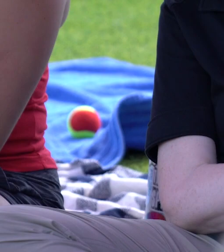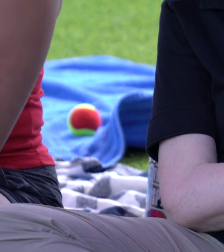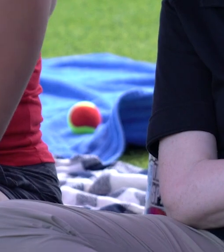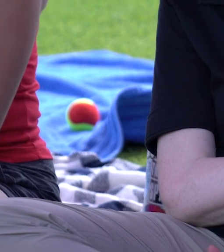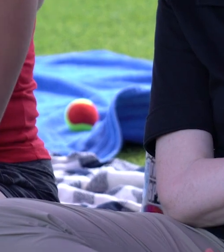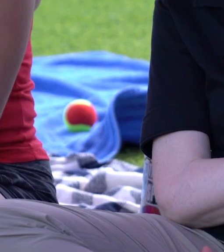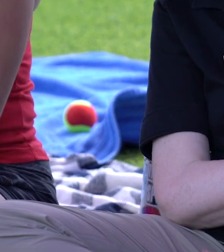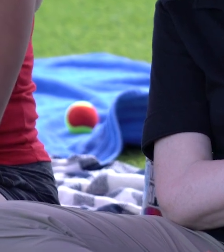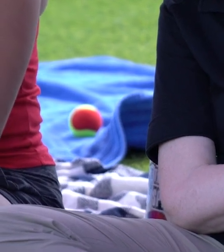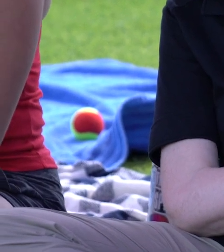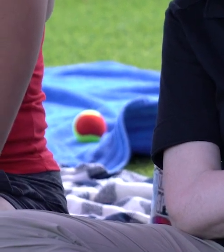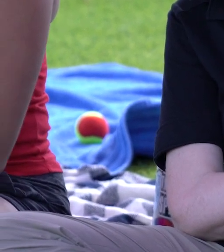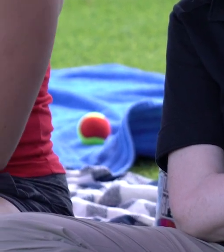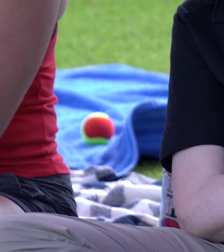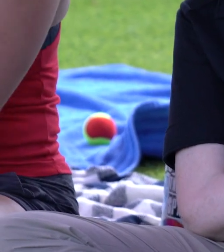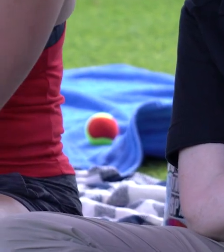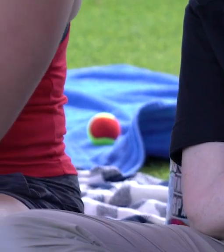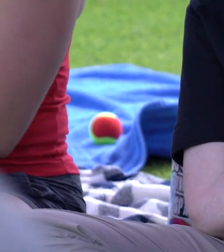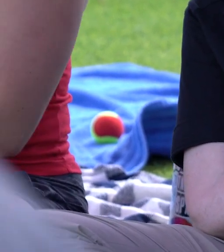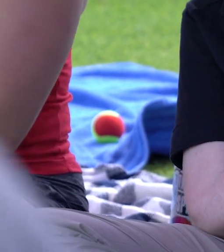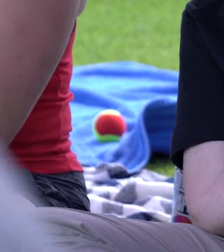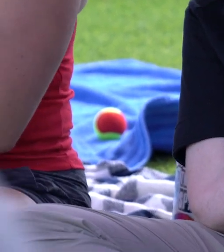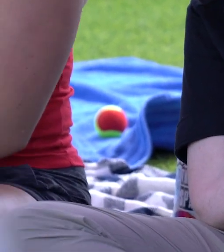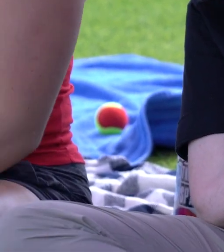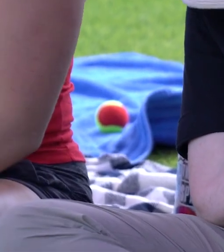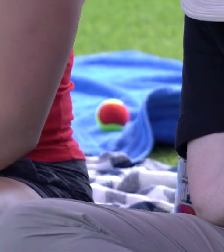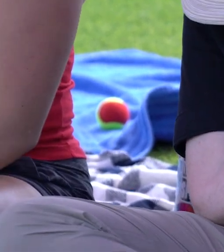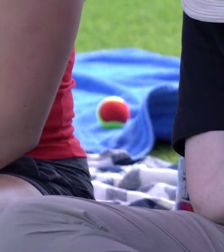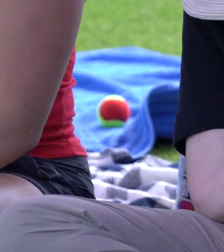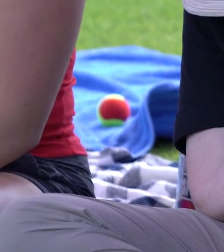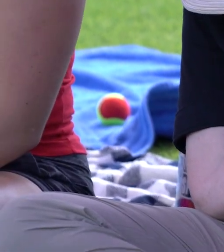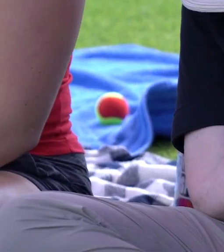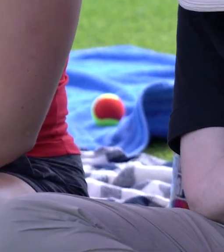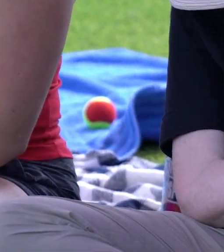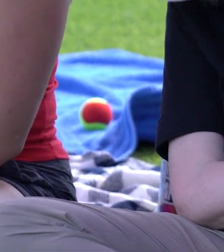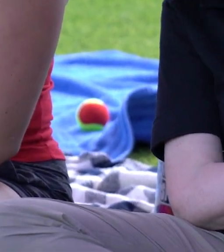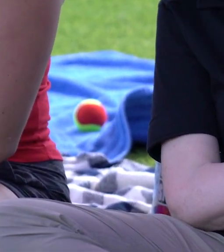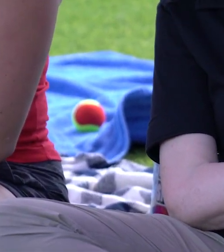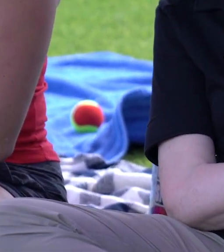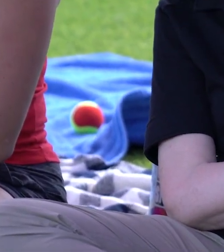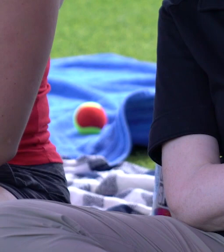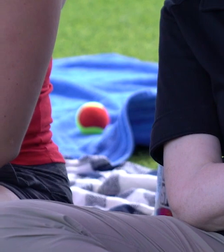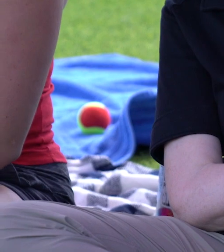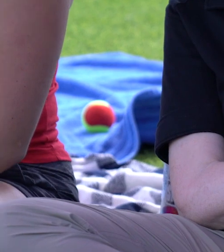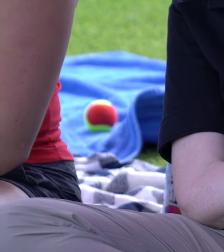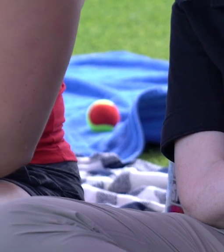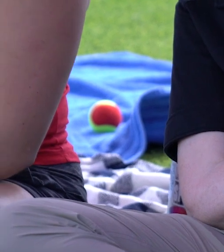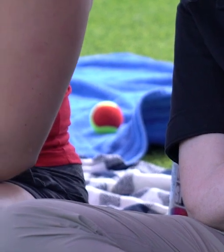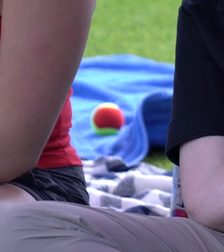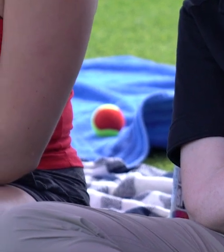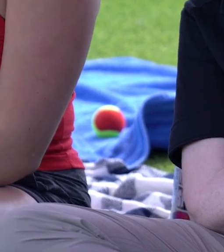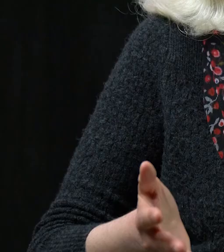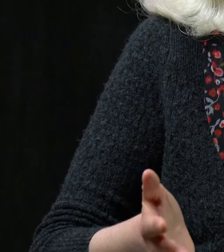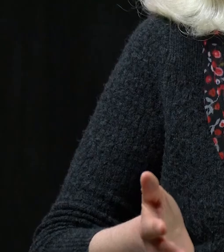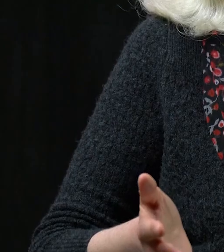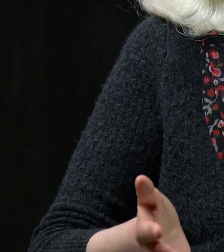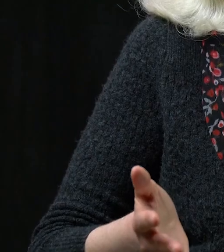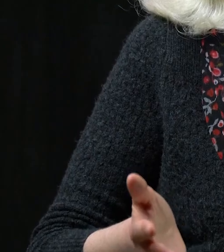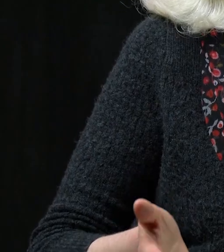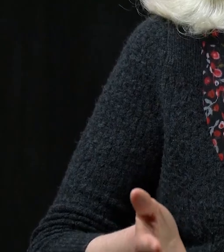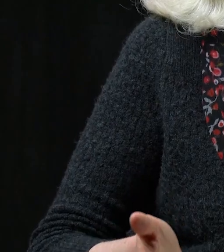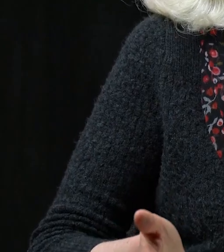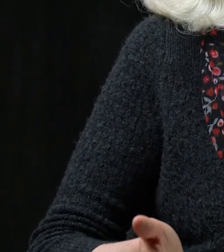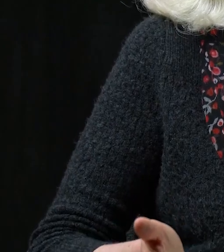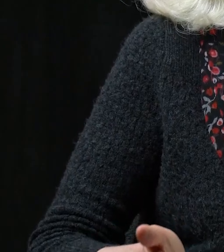Cheryl sits in a park. She holds a baby on her lap and smiles. I will get asked questions like, is this the right contrast? Is this the right lighting? Is this the right whatever